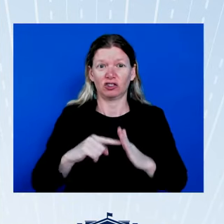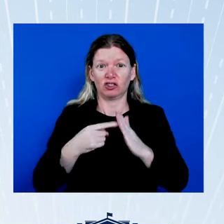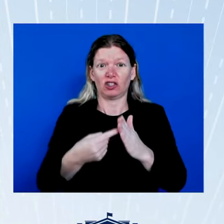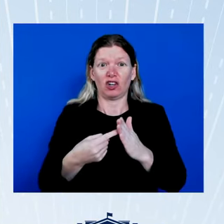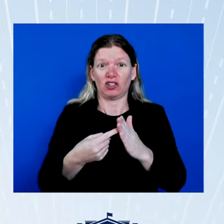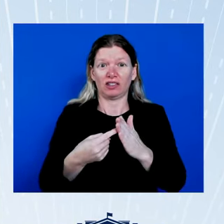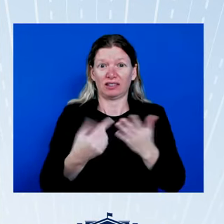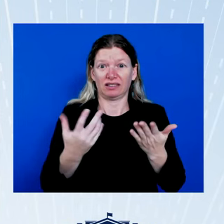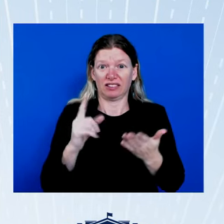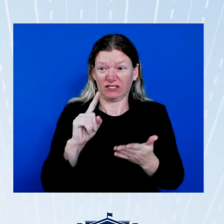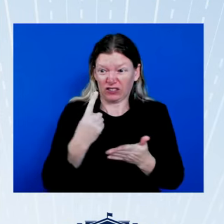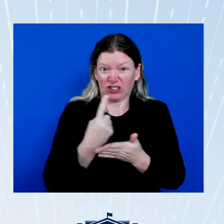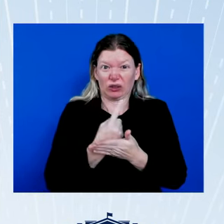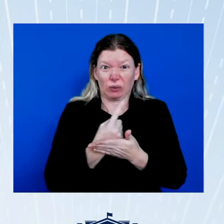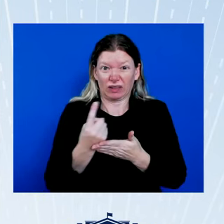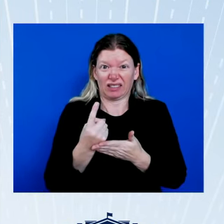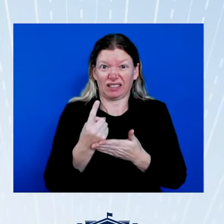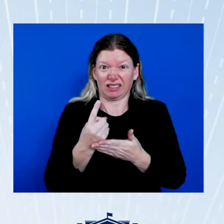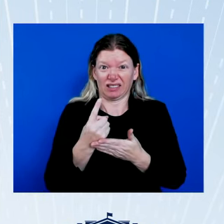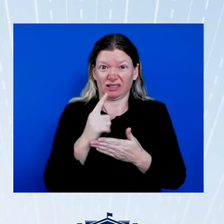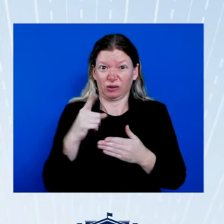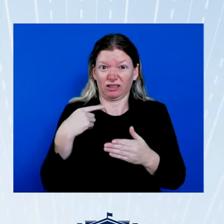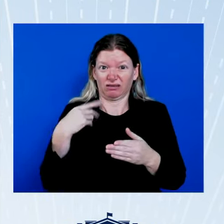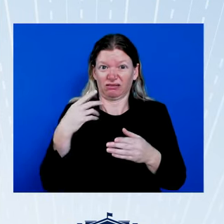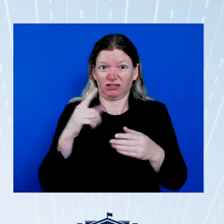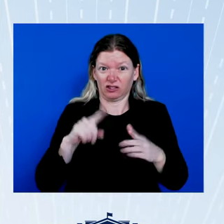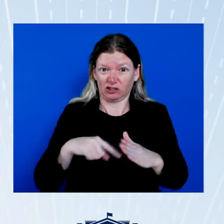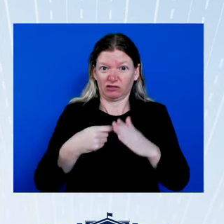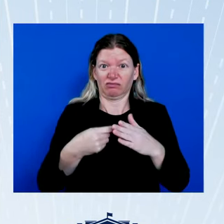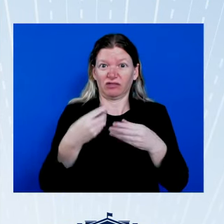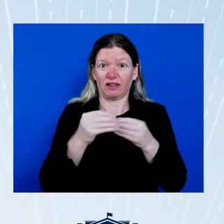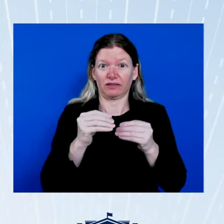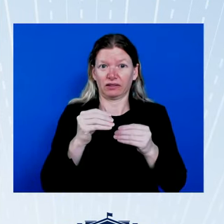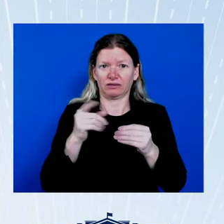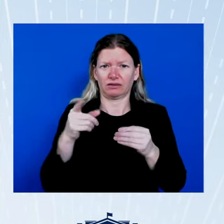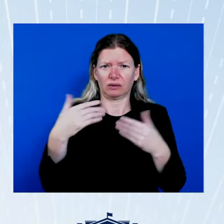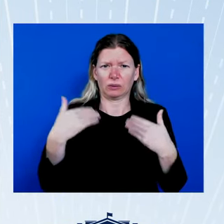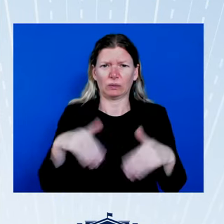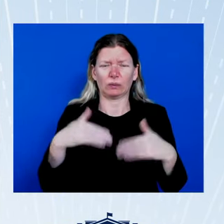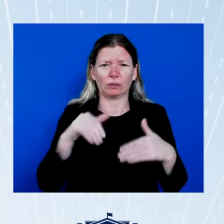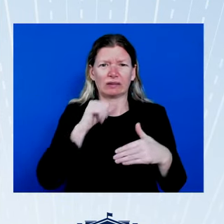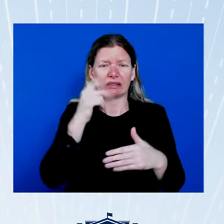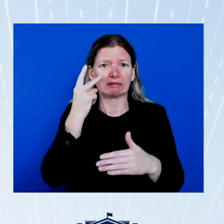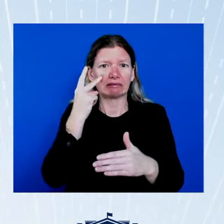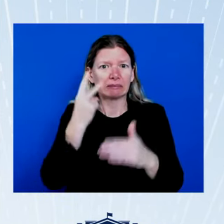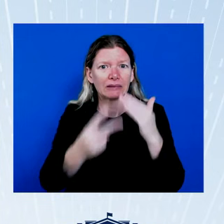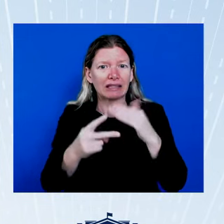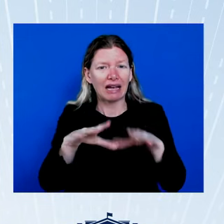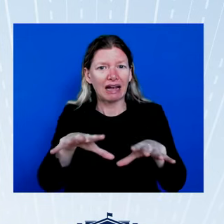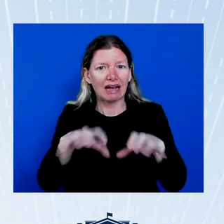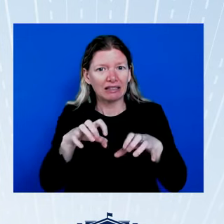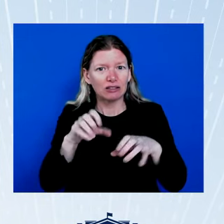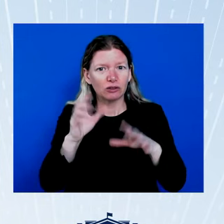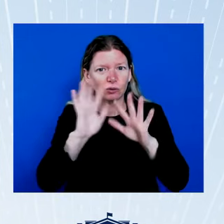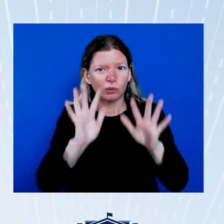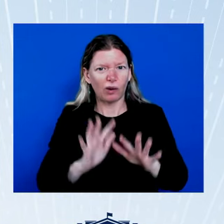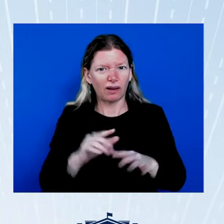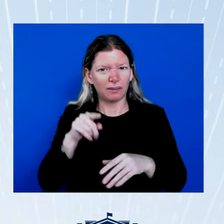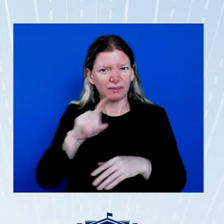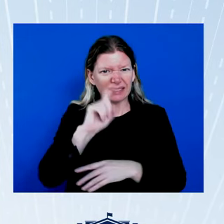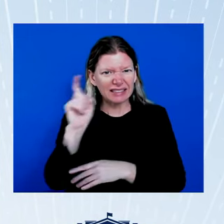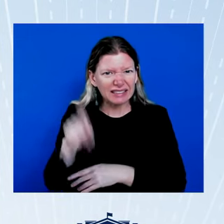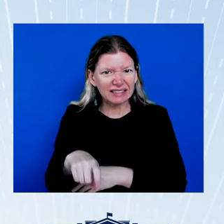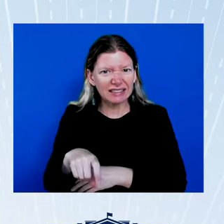faced an extraordinary, unprecedented ice storm in Texas that knocked out power for much of the